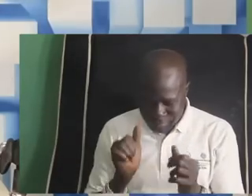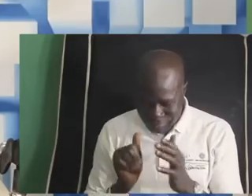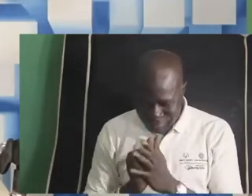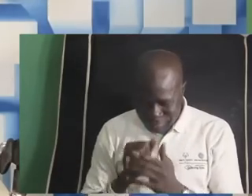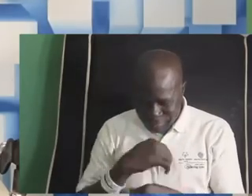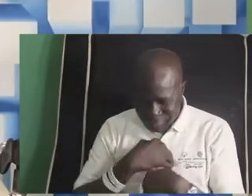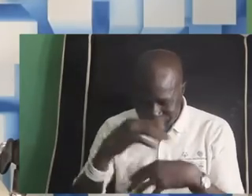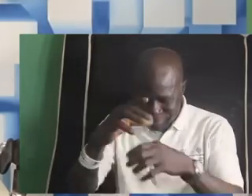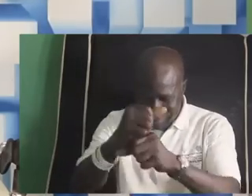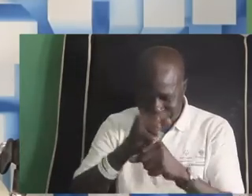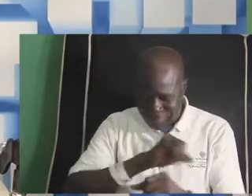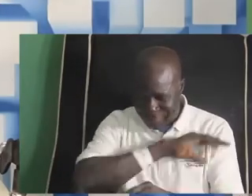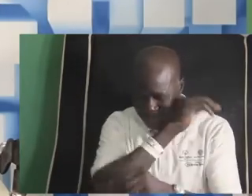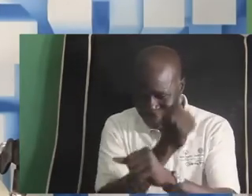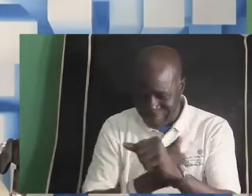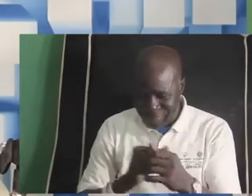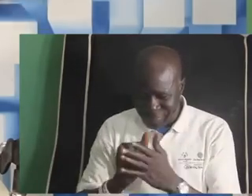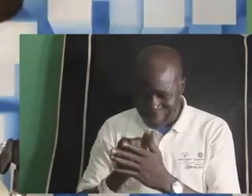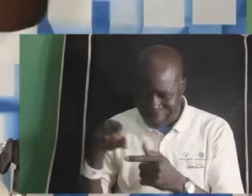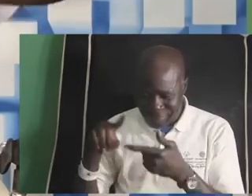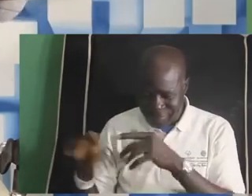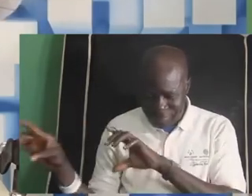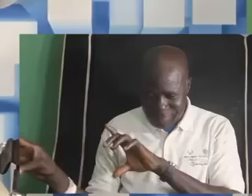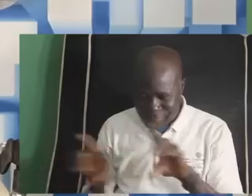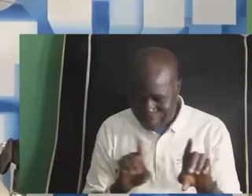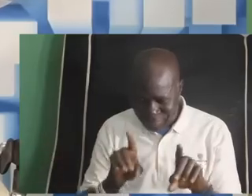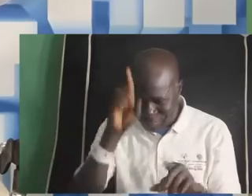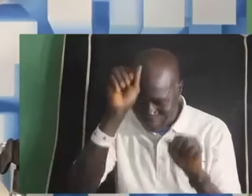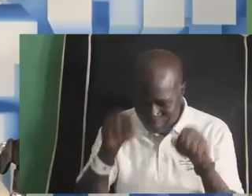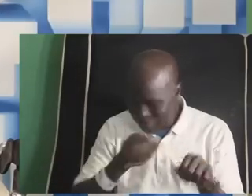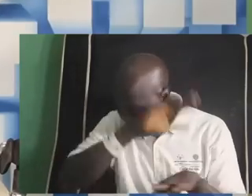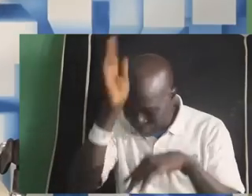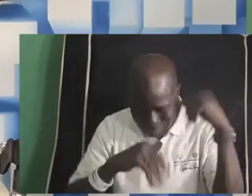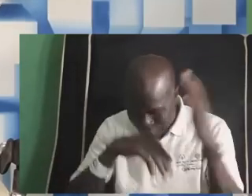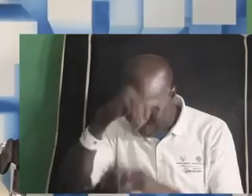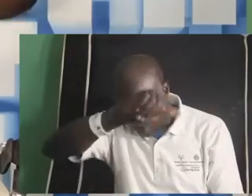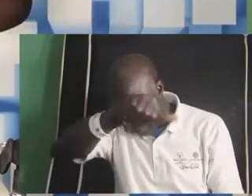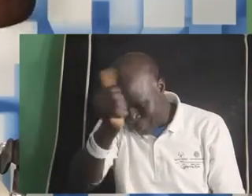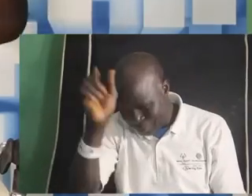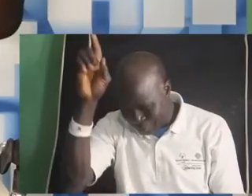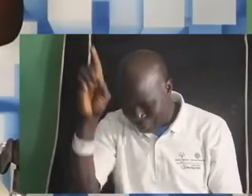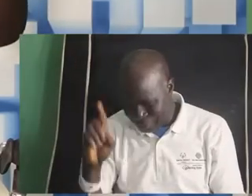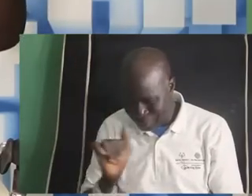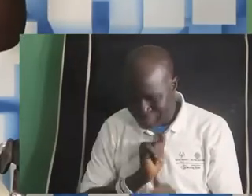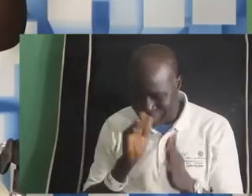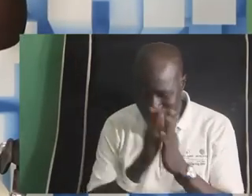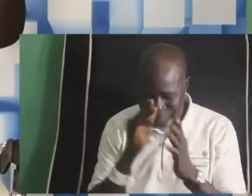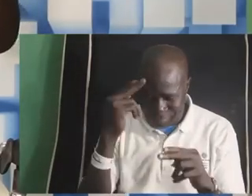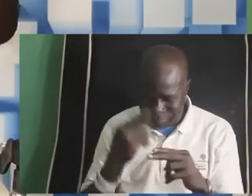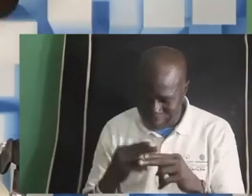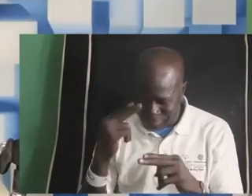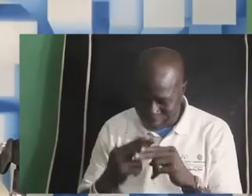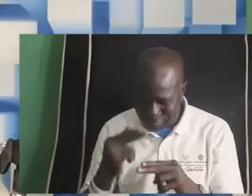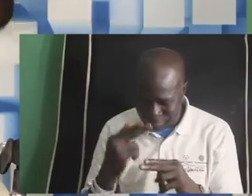Agbara lowo. One that holds up power mind. Ẹni tó lè ṣe tí kò sí ẹlòmíràn. The one that can do it all and there's no help. Gbàdúrà lórúkọ rẹ. I pray in your